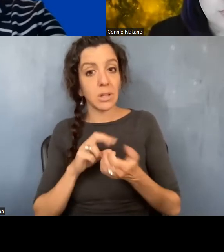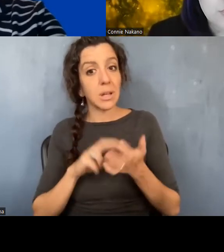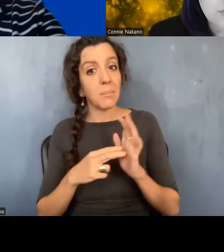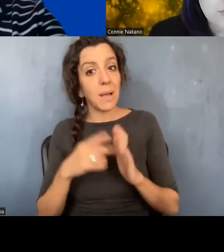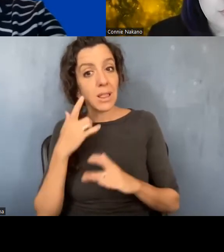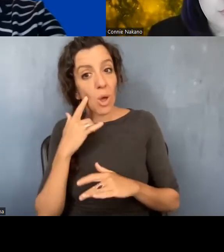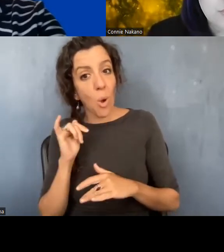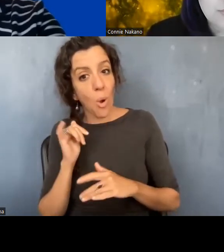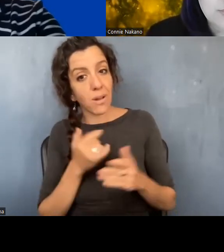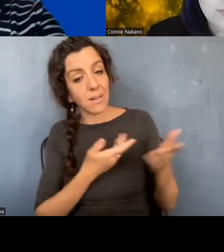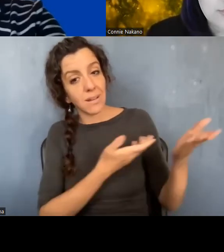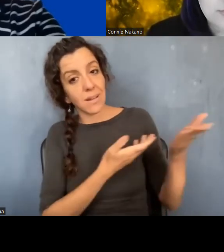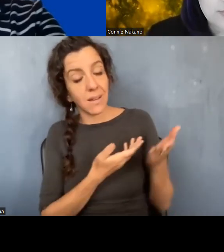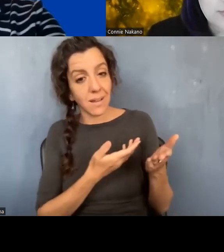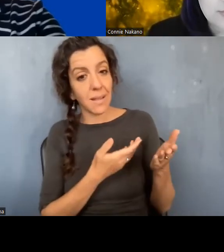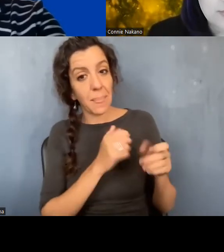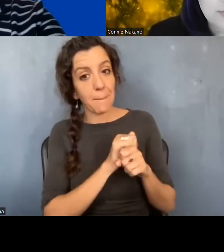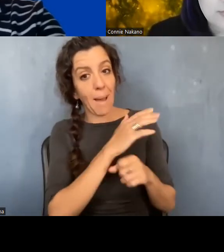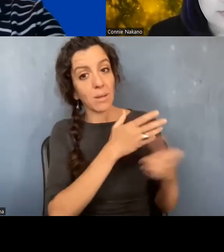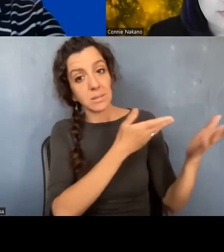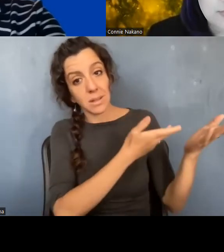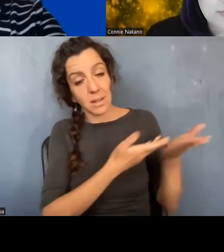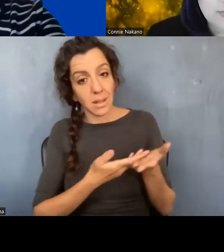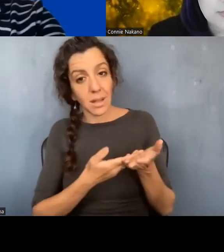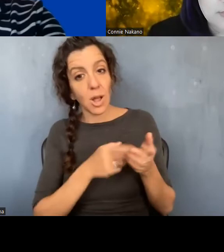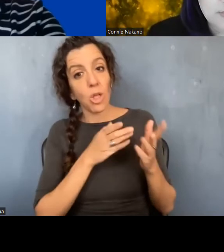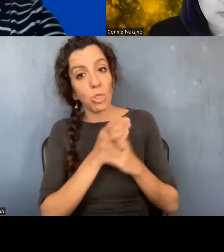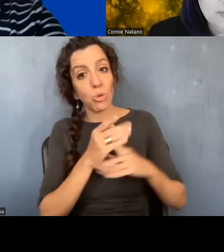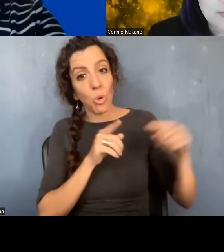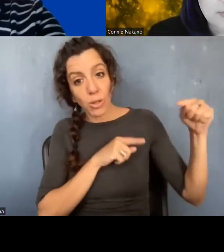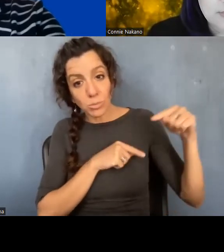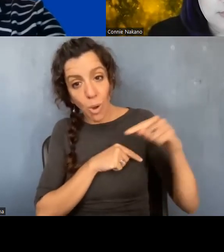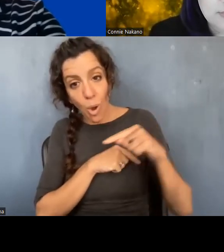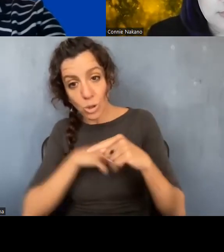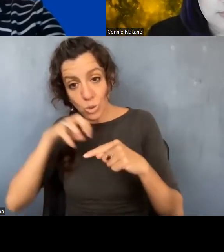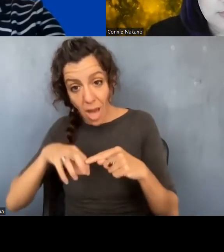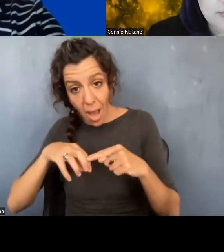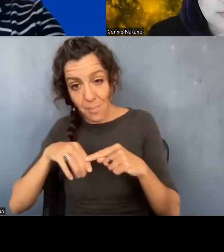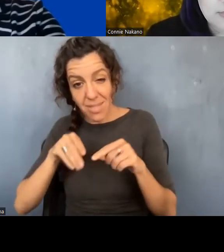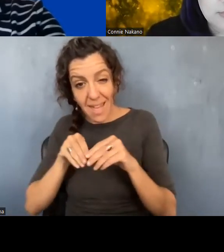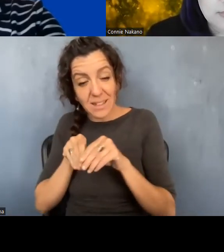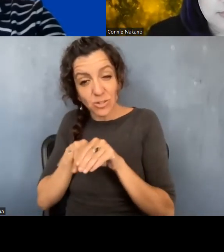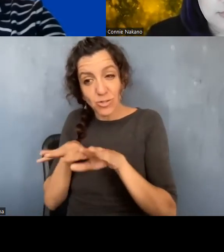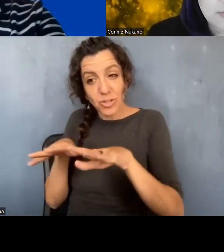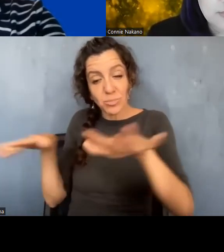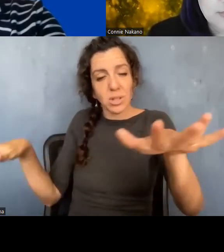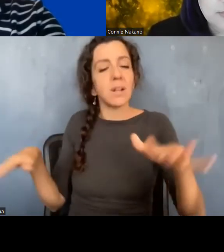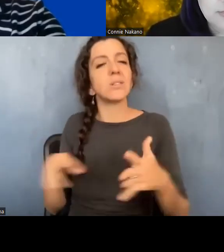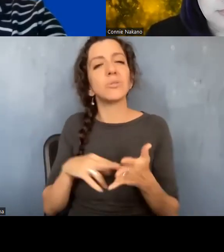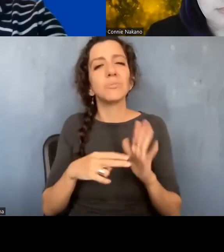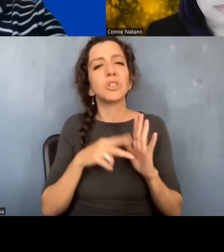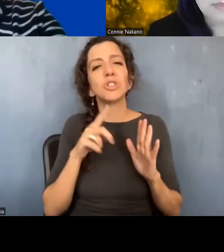of the mountains through the spokes to the hub and then further distributed. So it's simply a